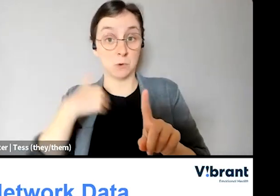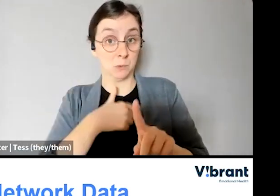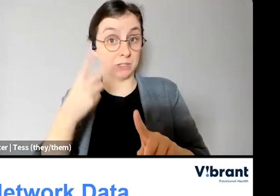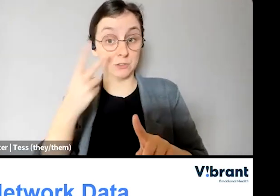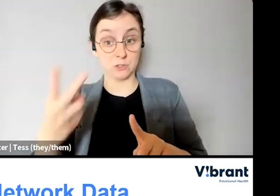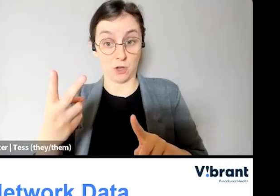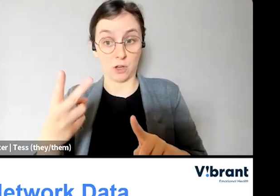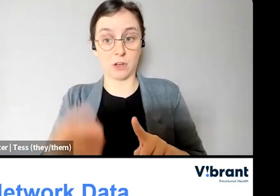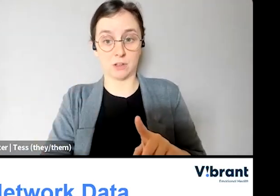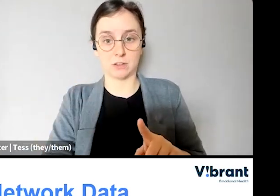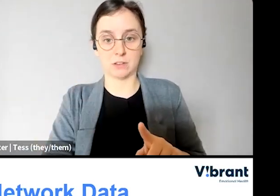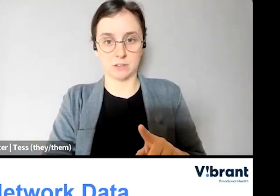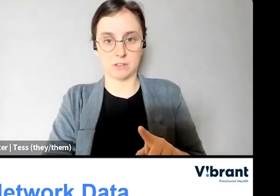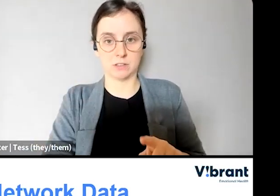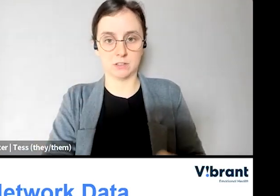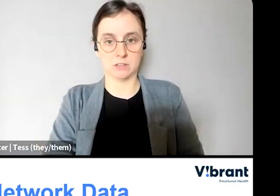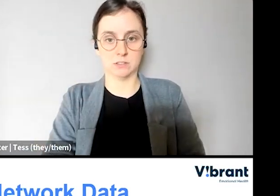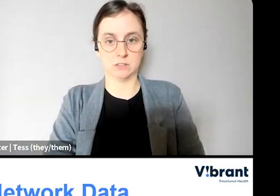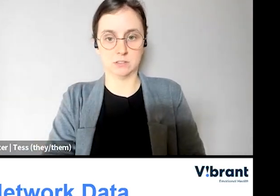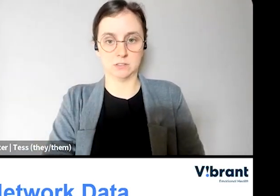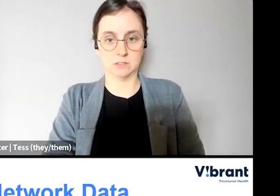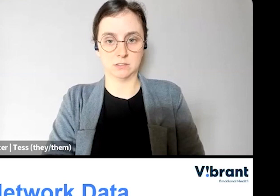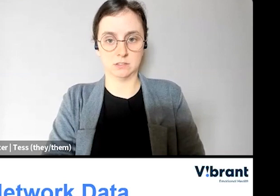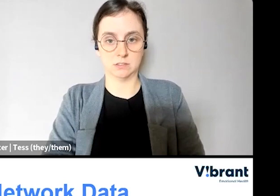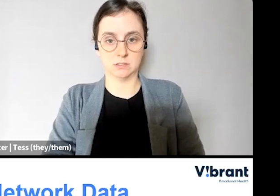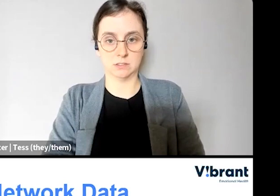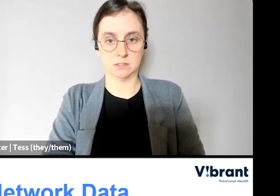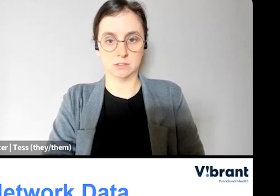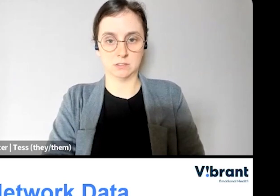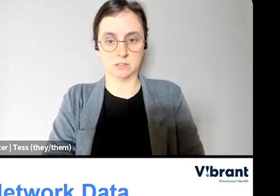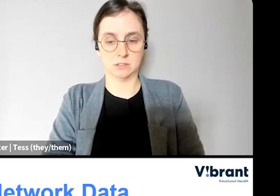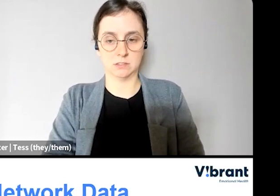for the Lifeline was that we had approximately